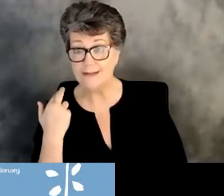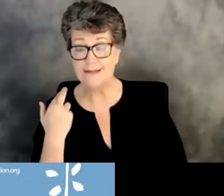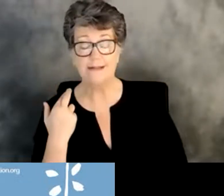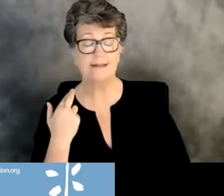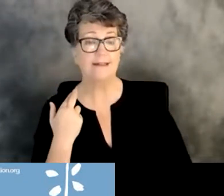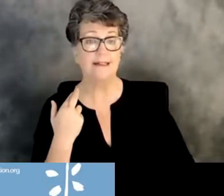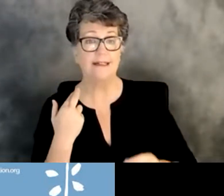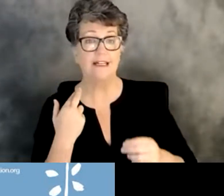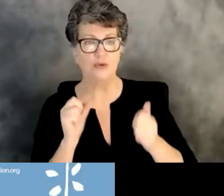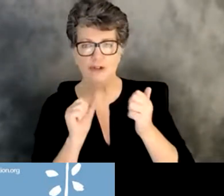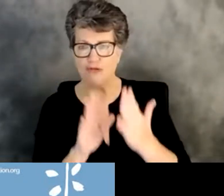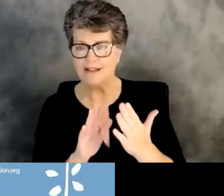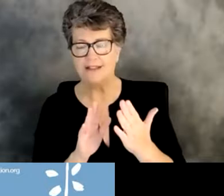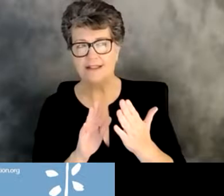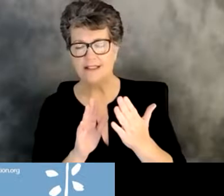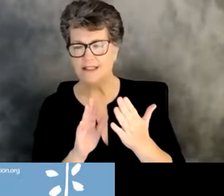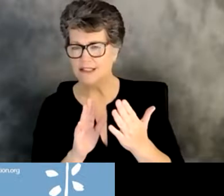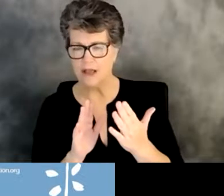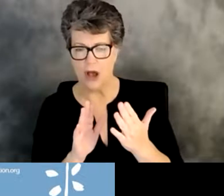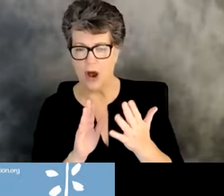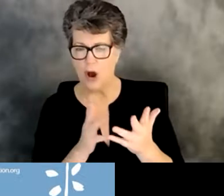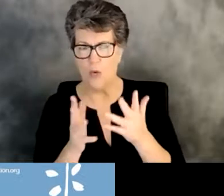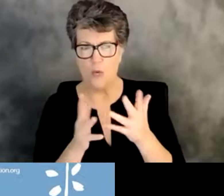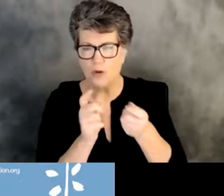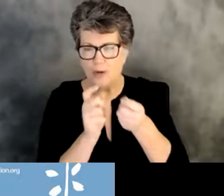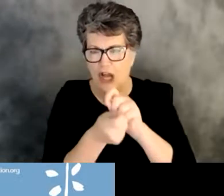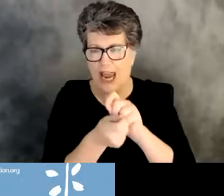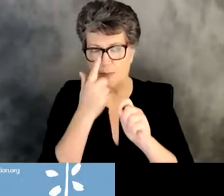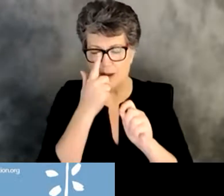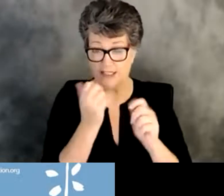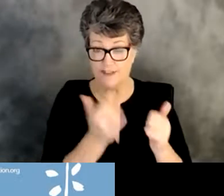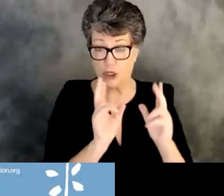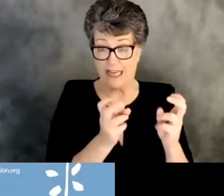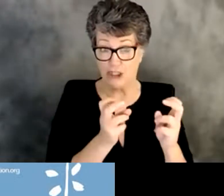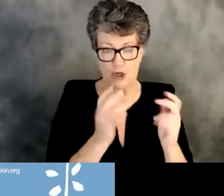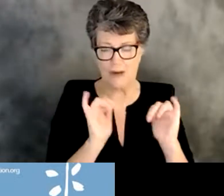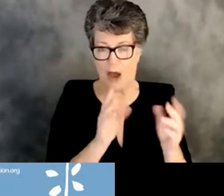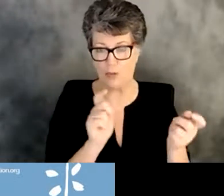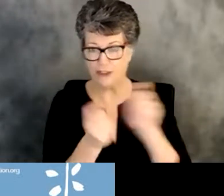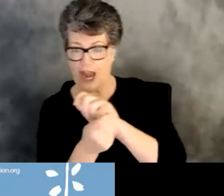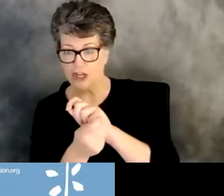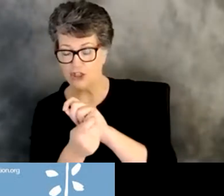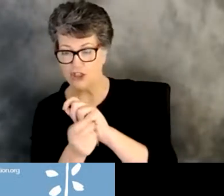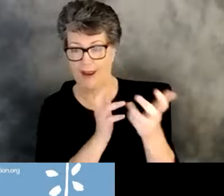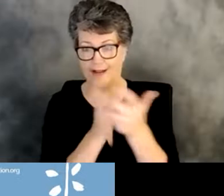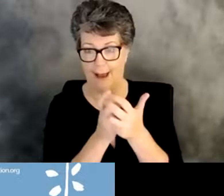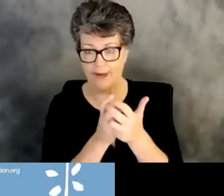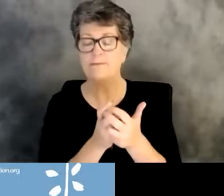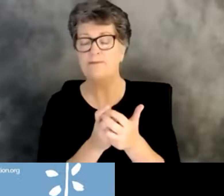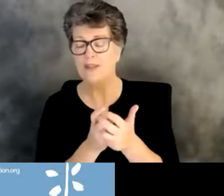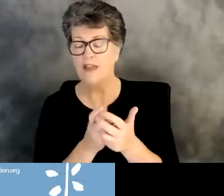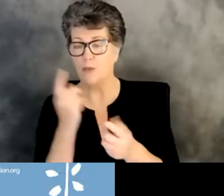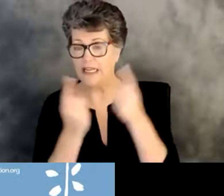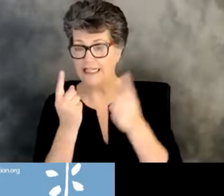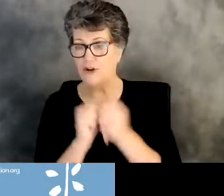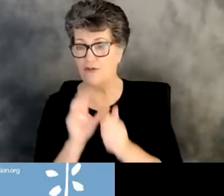to understand what pivots based on current issues are going to be happening and that we need to consider for the